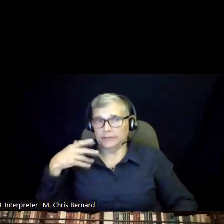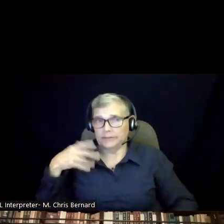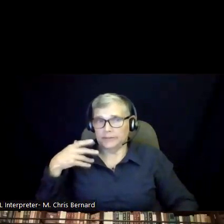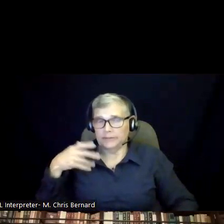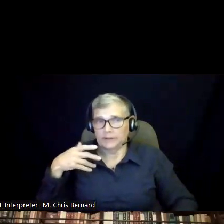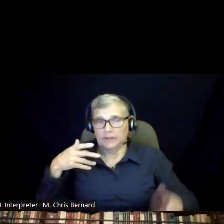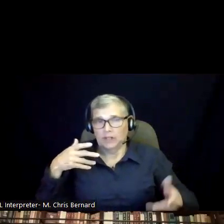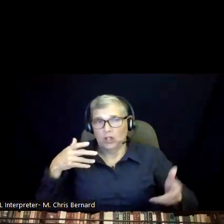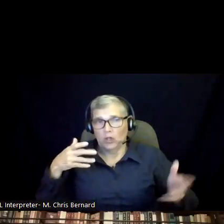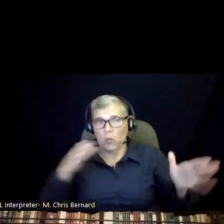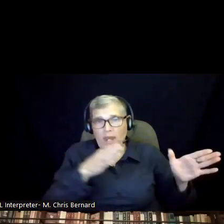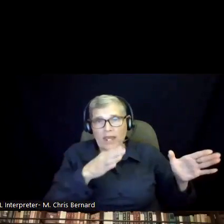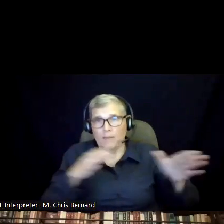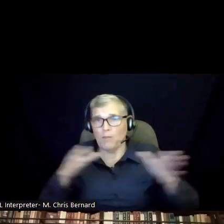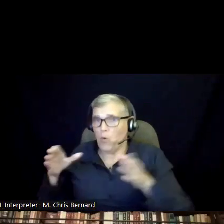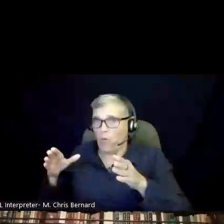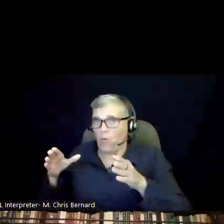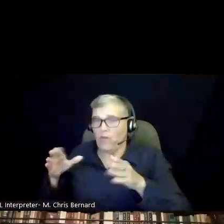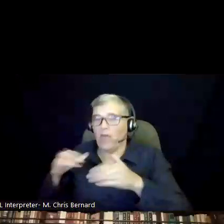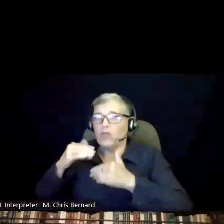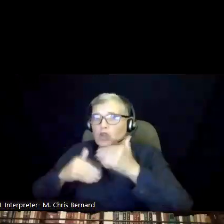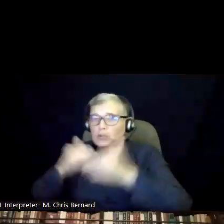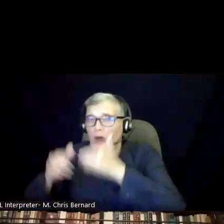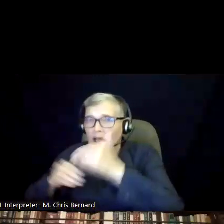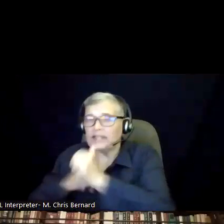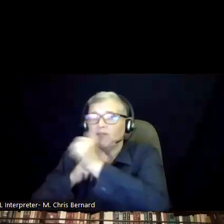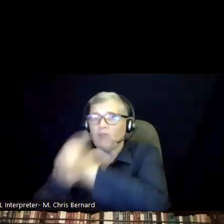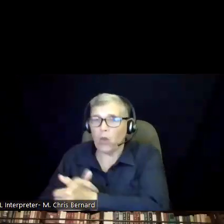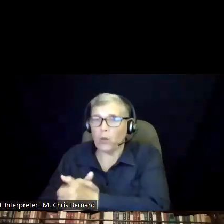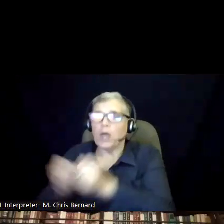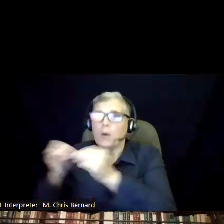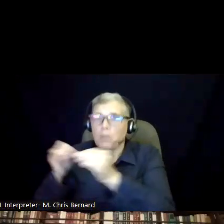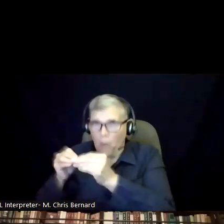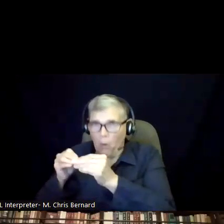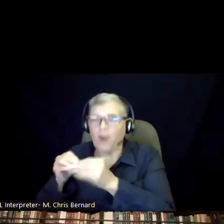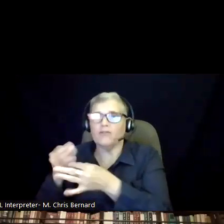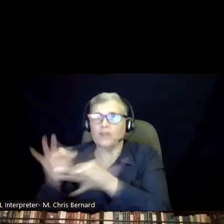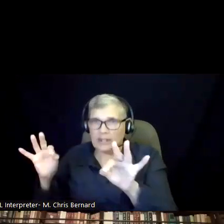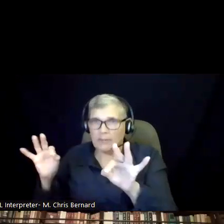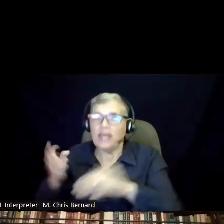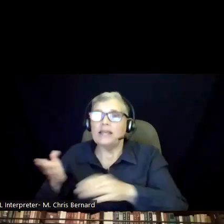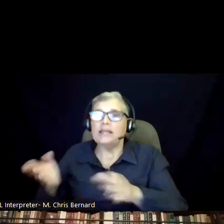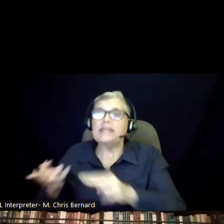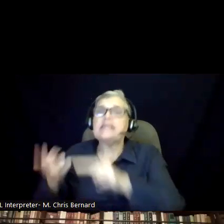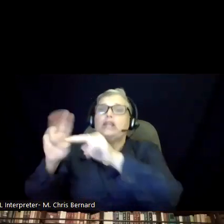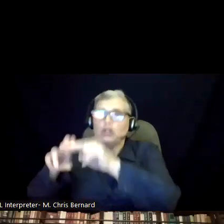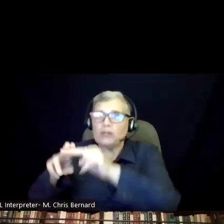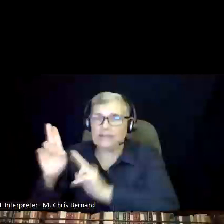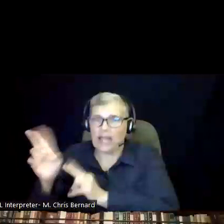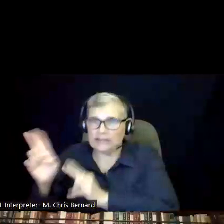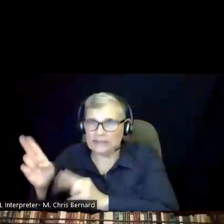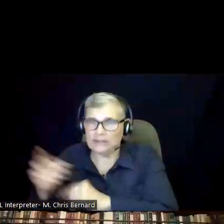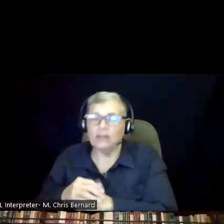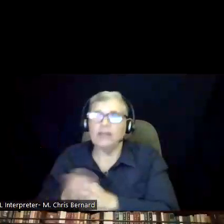processes in a more democratic direction, that we should be trying to increase access for hunting, that we should be trying to increase revenue